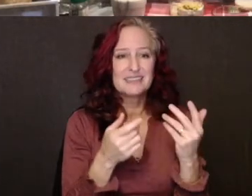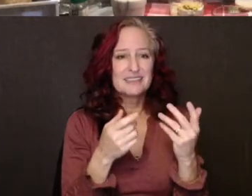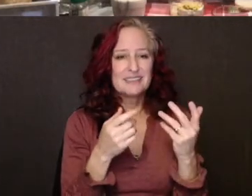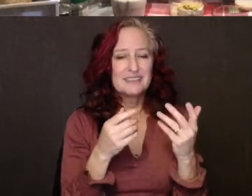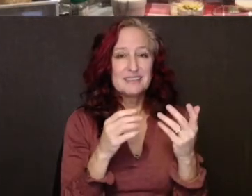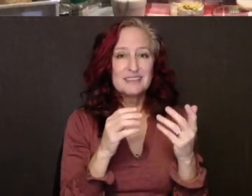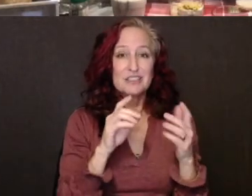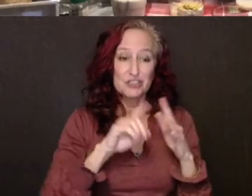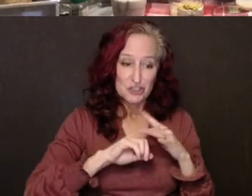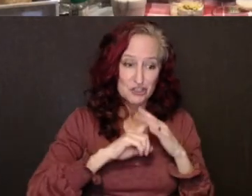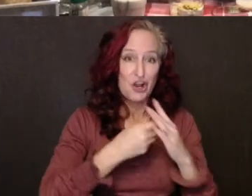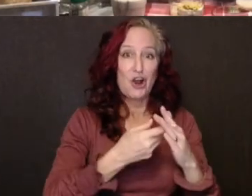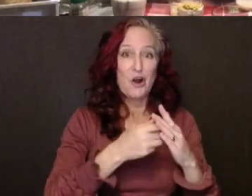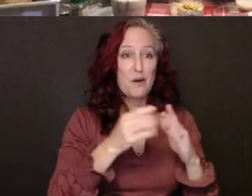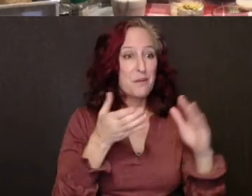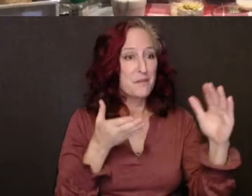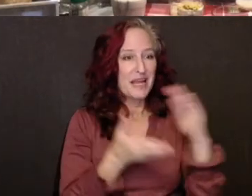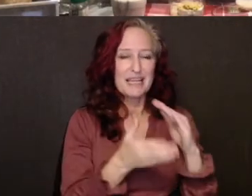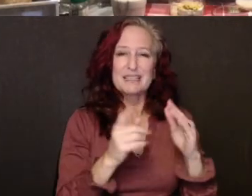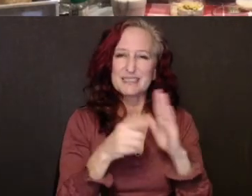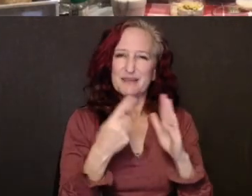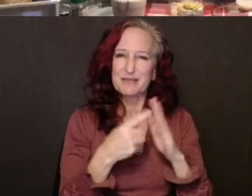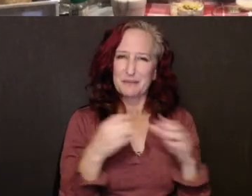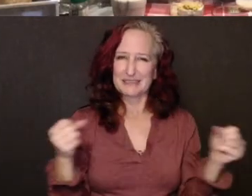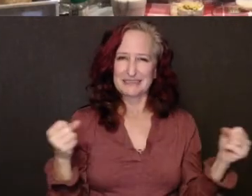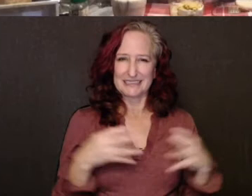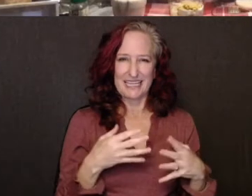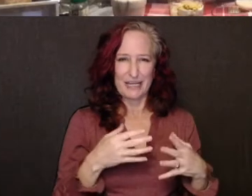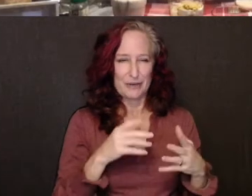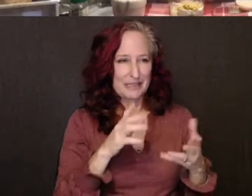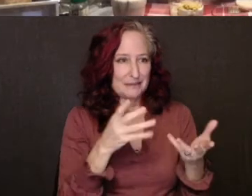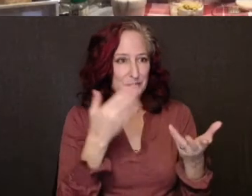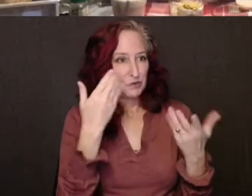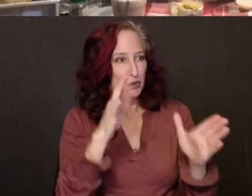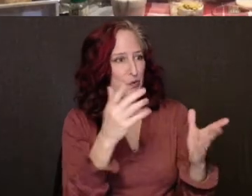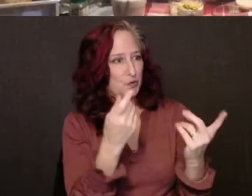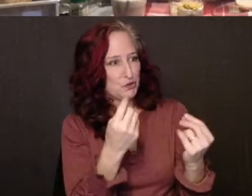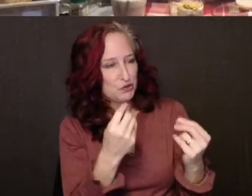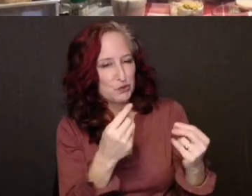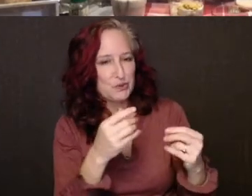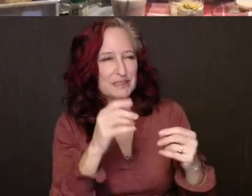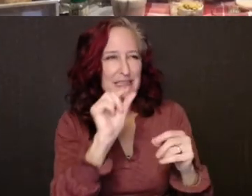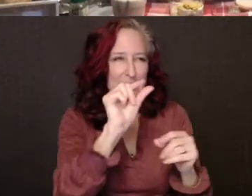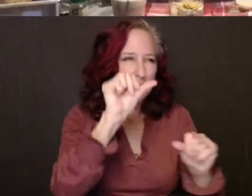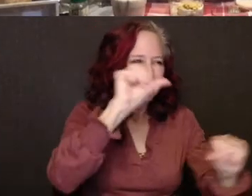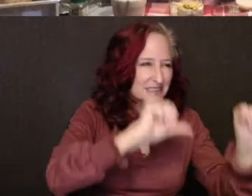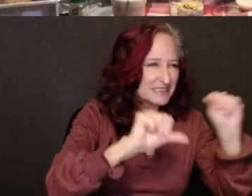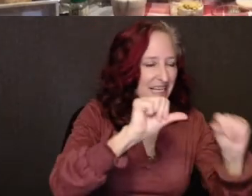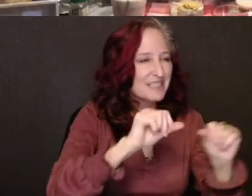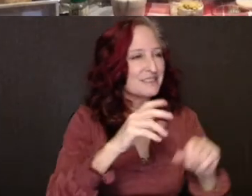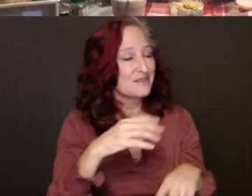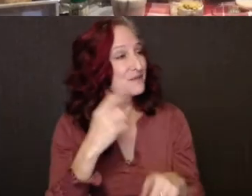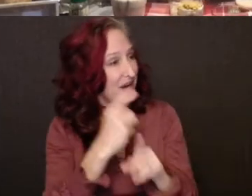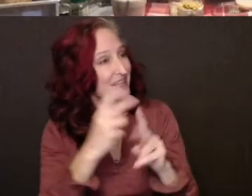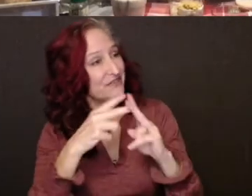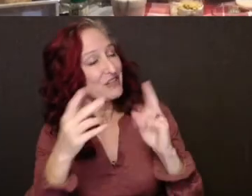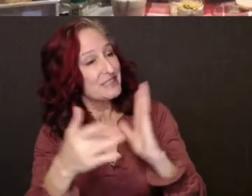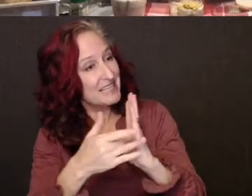things. And I would not be intimidated or scared by it. Like that's my advice to anyone. Just like if that's what you want to do, go for it.